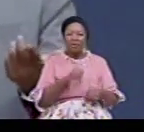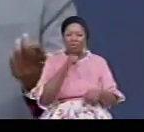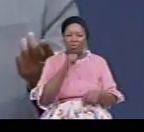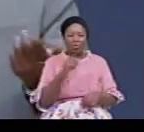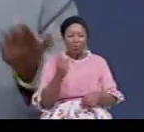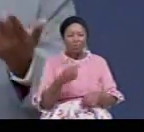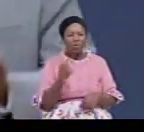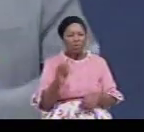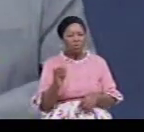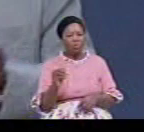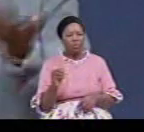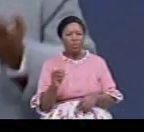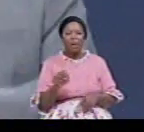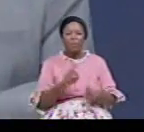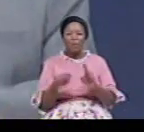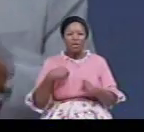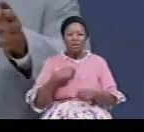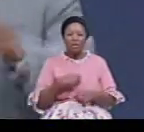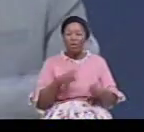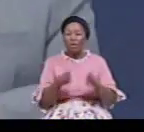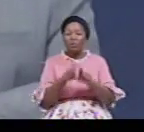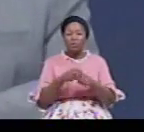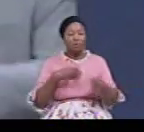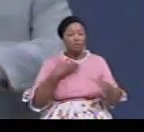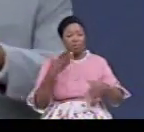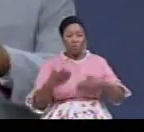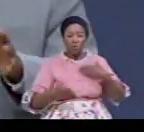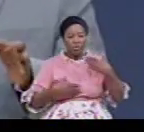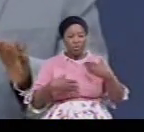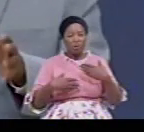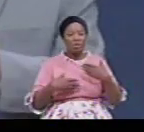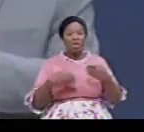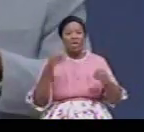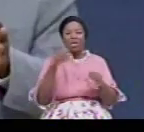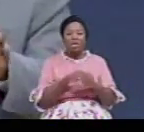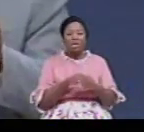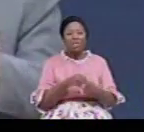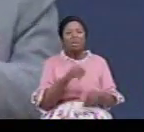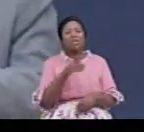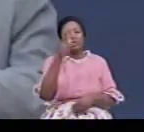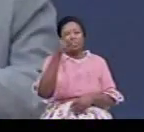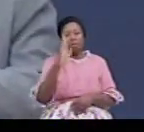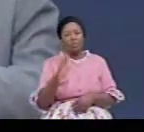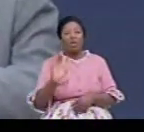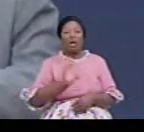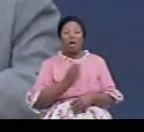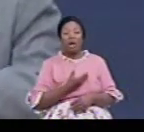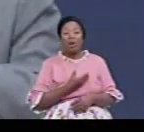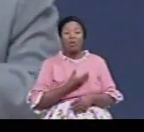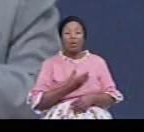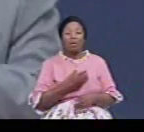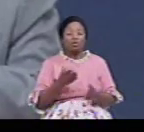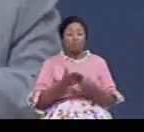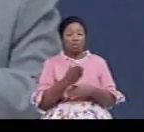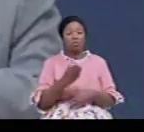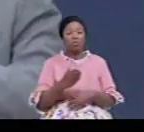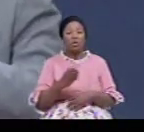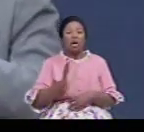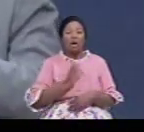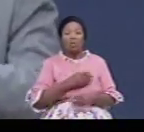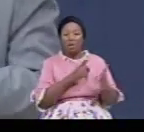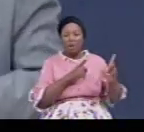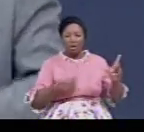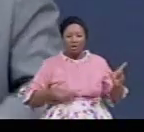but we also rejoice in God through our Lord Jesus Christ, by